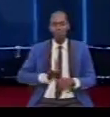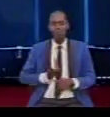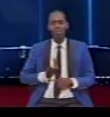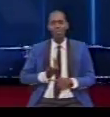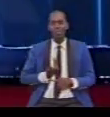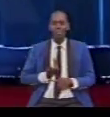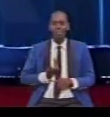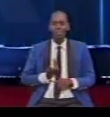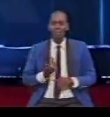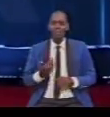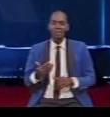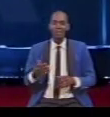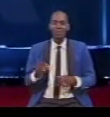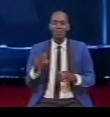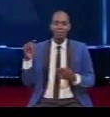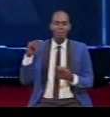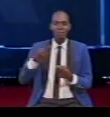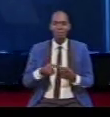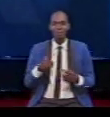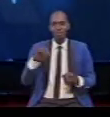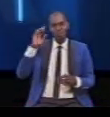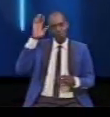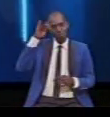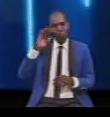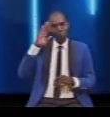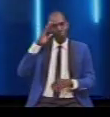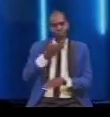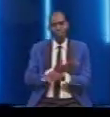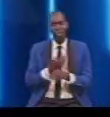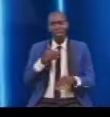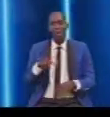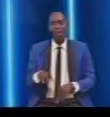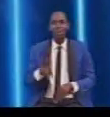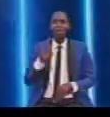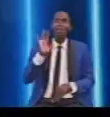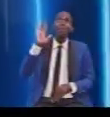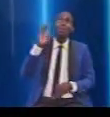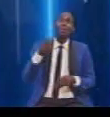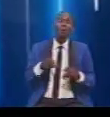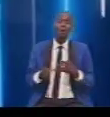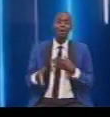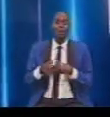wayward son has found his way back.